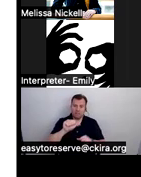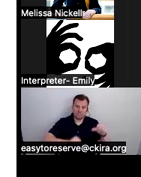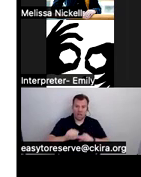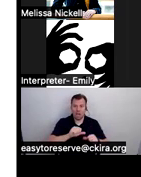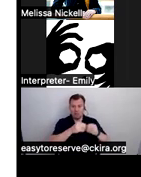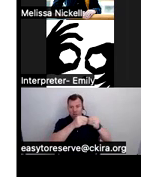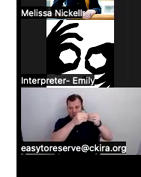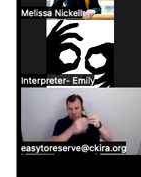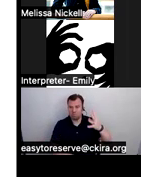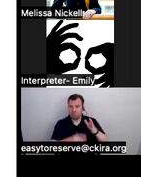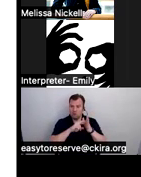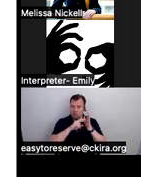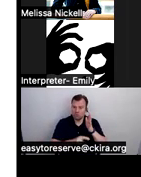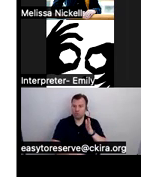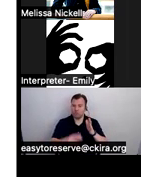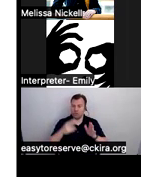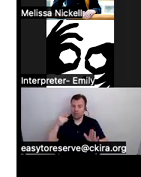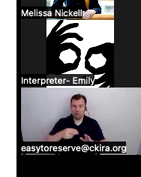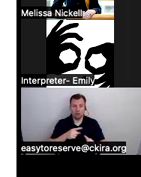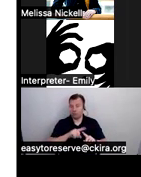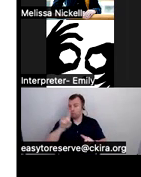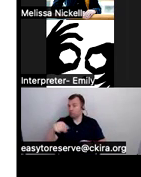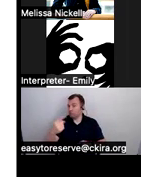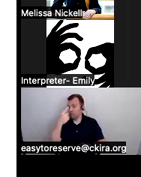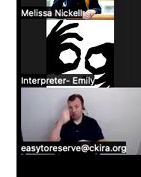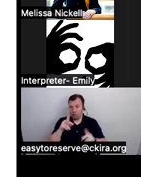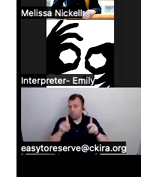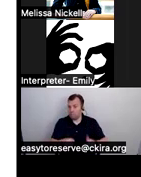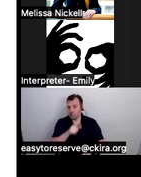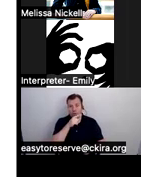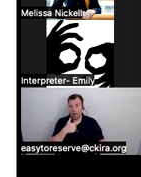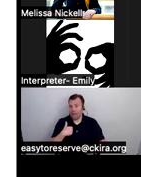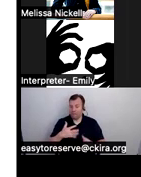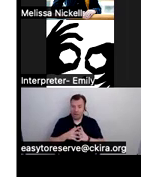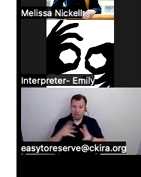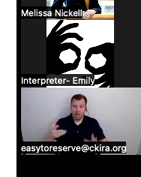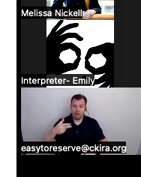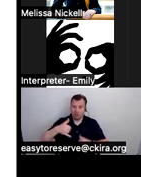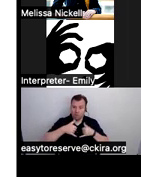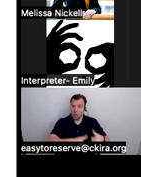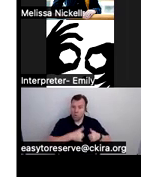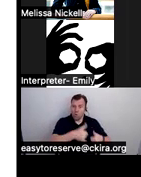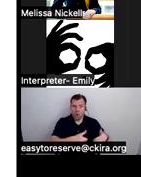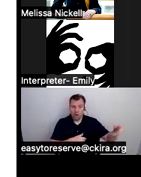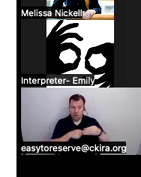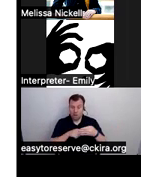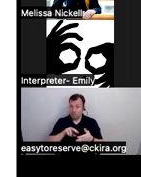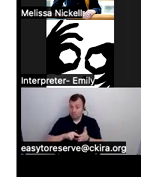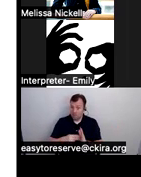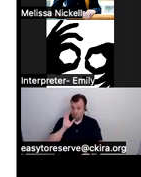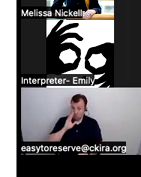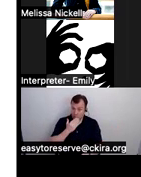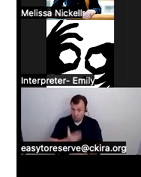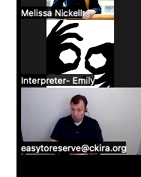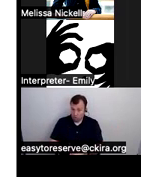successful research career. Just because the grant comes in from a person like that, does that mean it's got to be a great grant? Not necessarily, but sometimes people